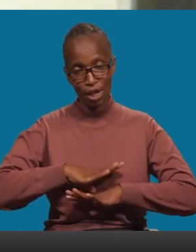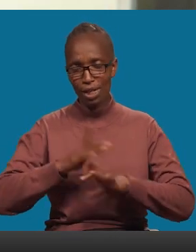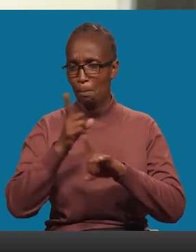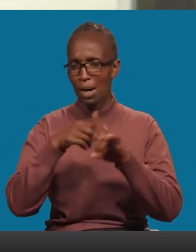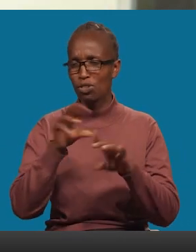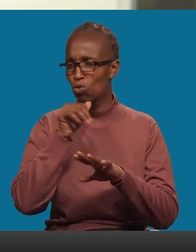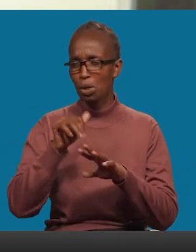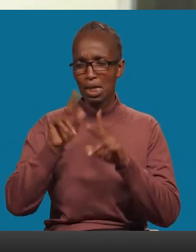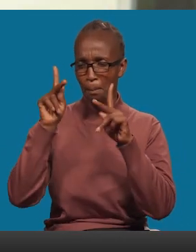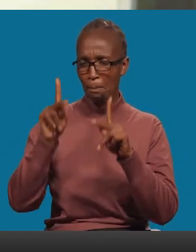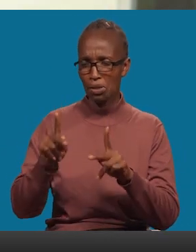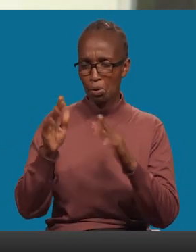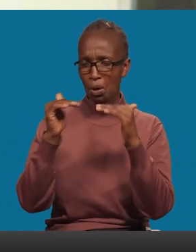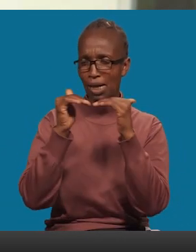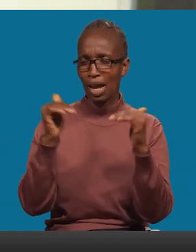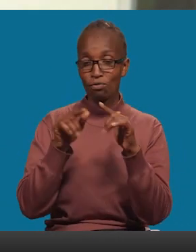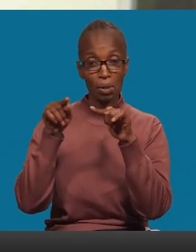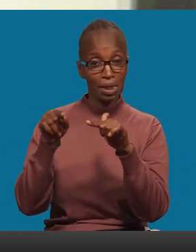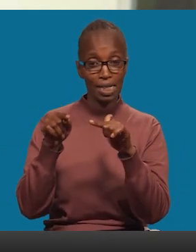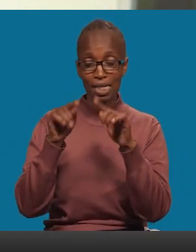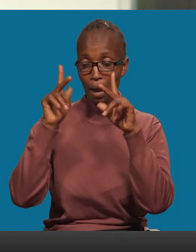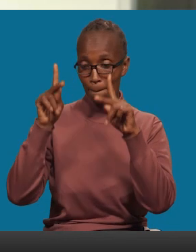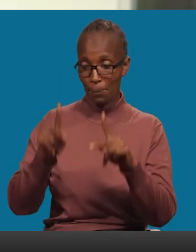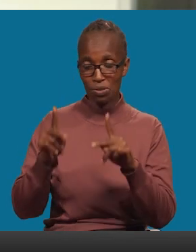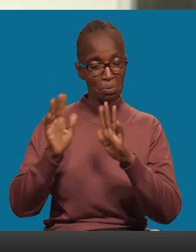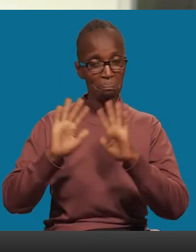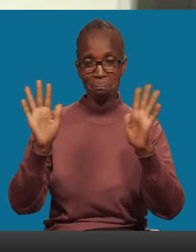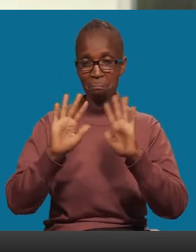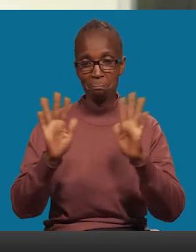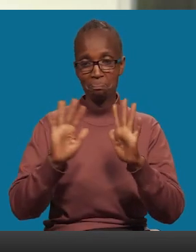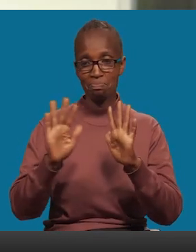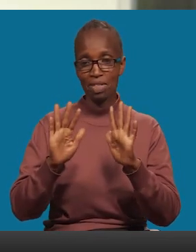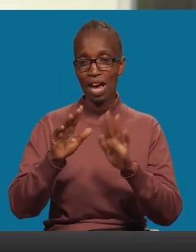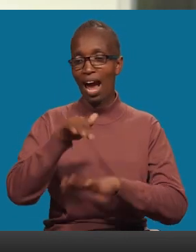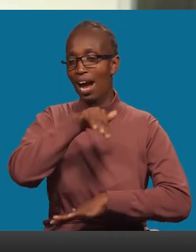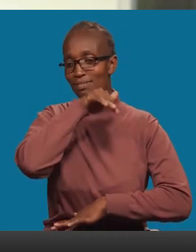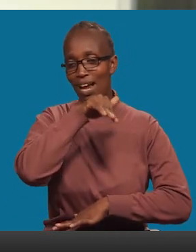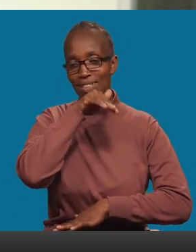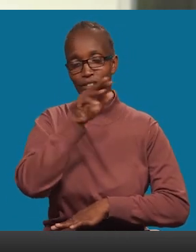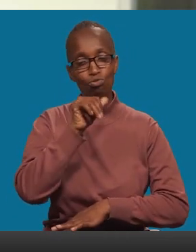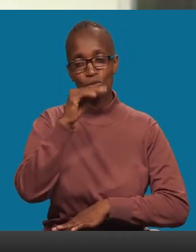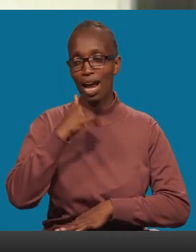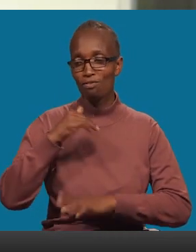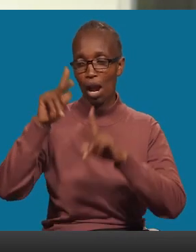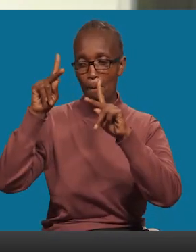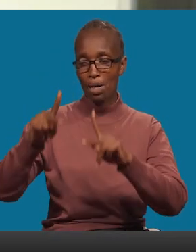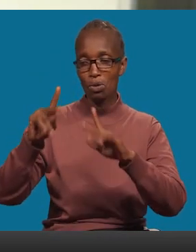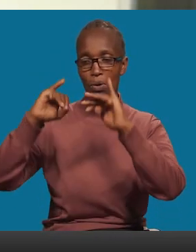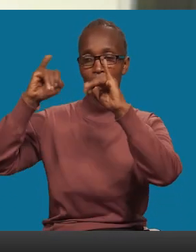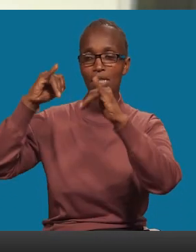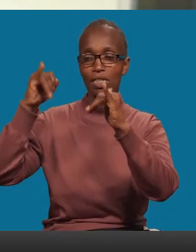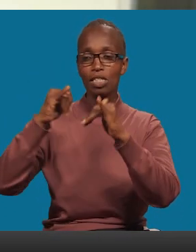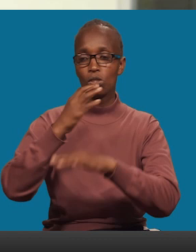that, but not to a personal duel, because this thing is not personal. Raila has no personal issue with President